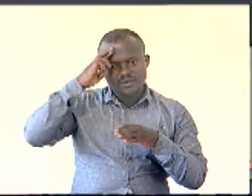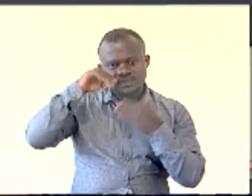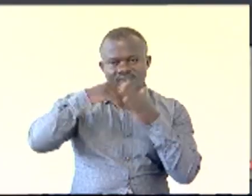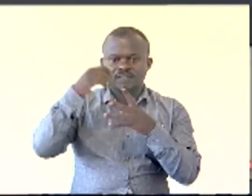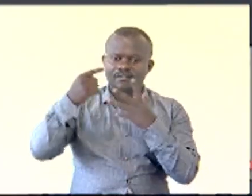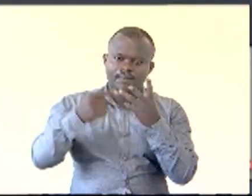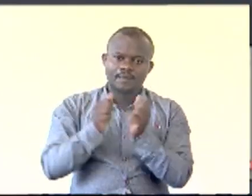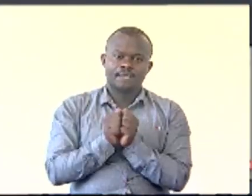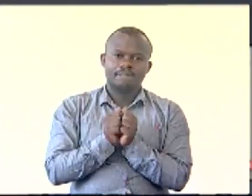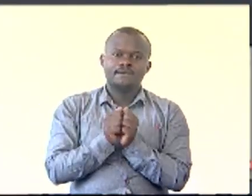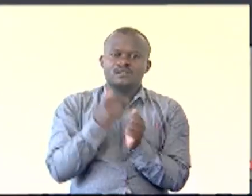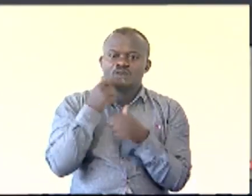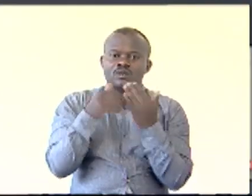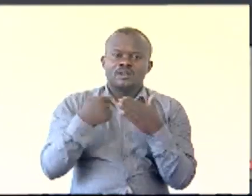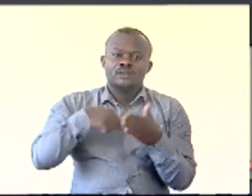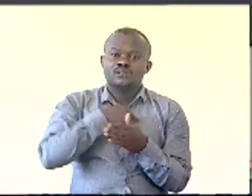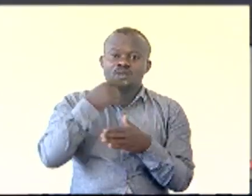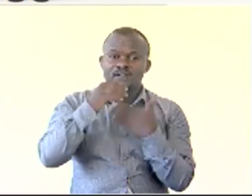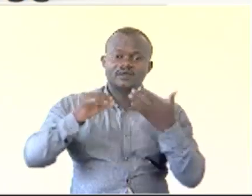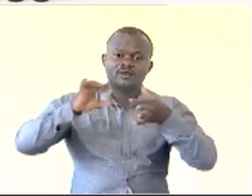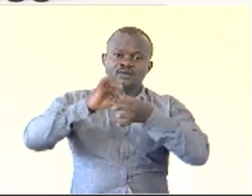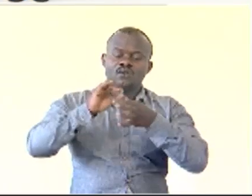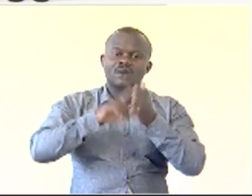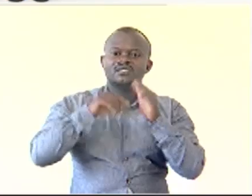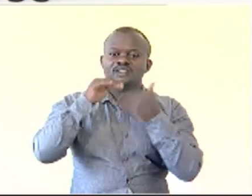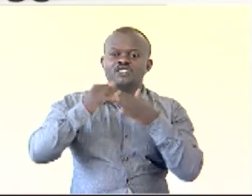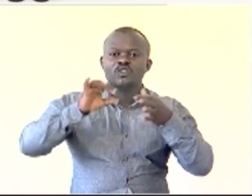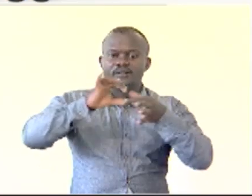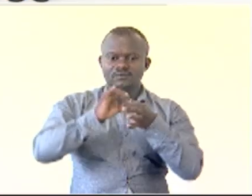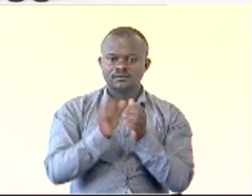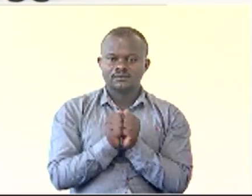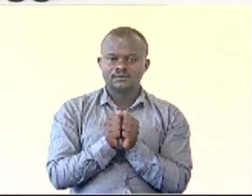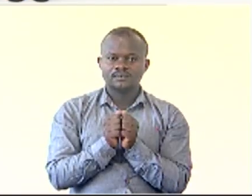skeleton. So now we're going to talk about a joint. What is a joint?